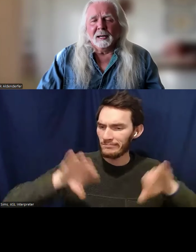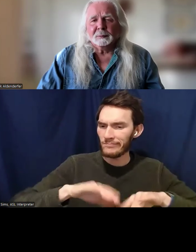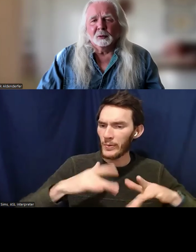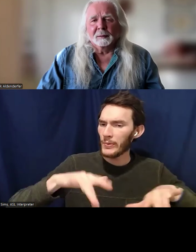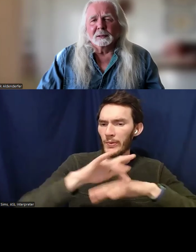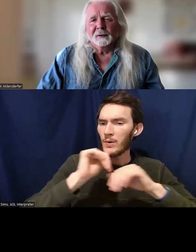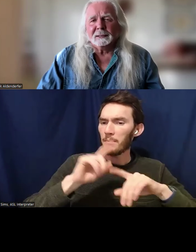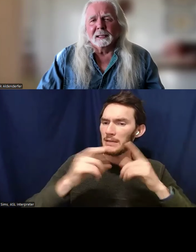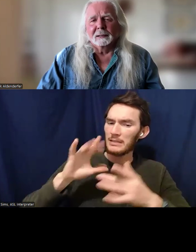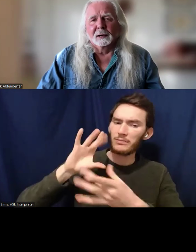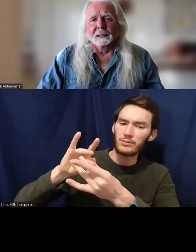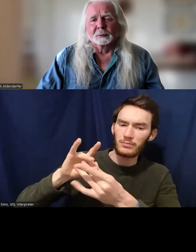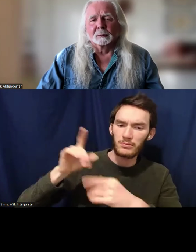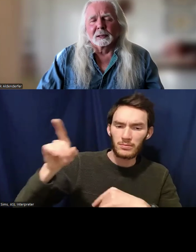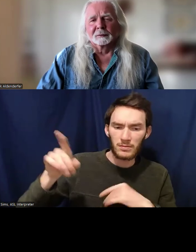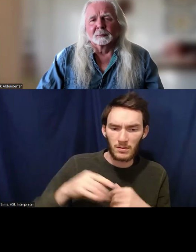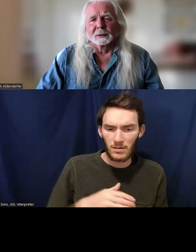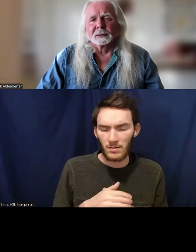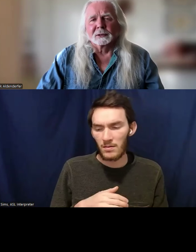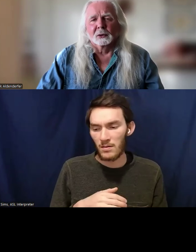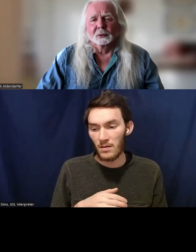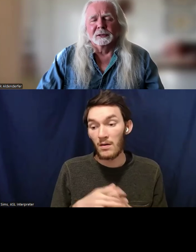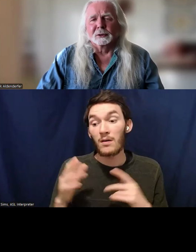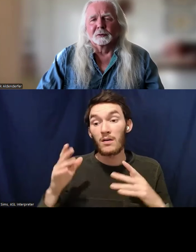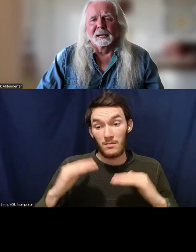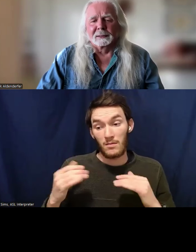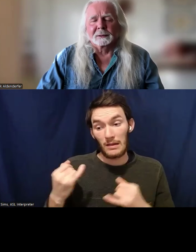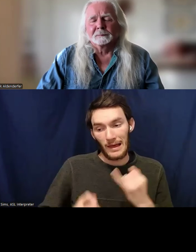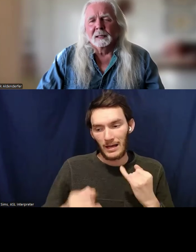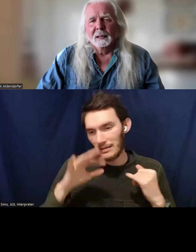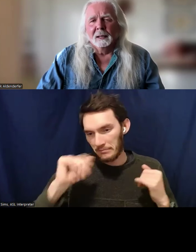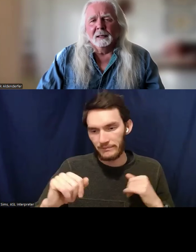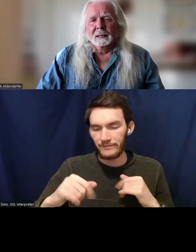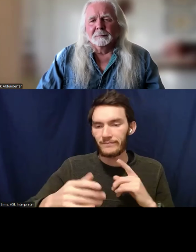But perhaps one of the most fascinating finds that we recovered was this gold and silver mask.